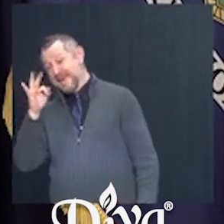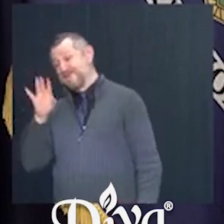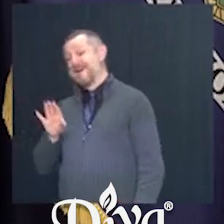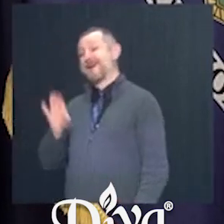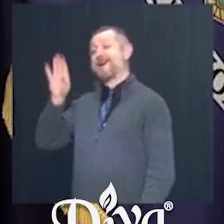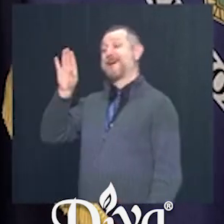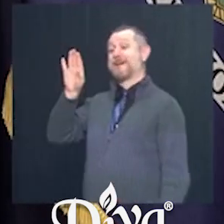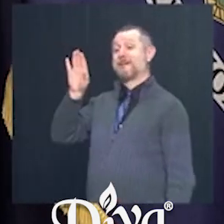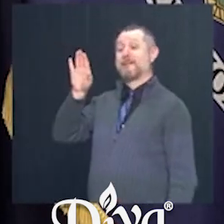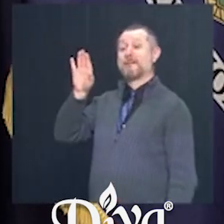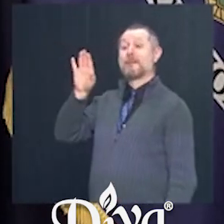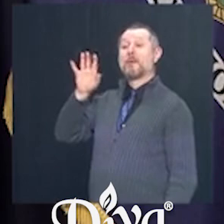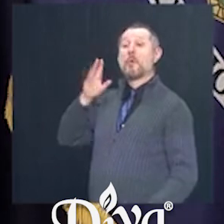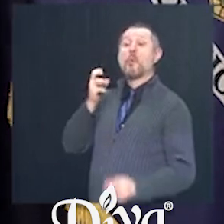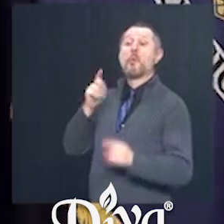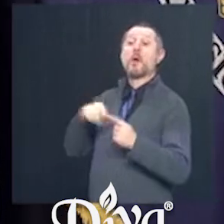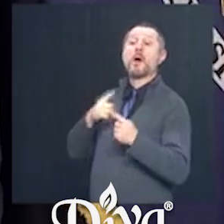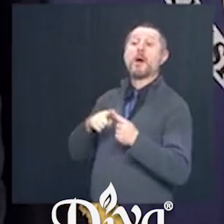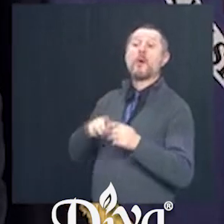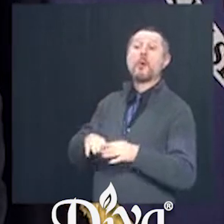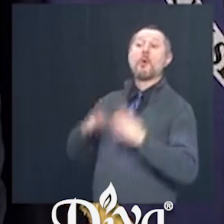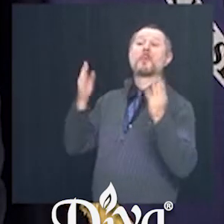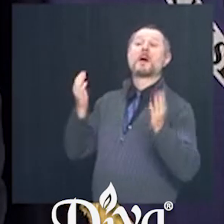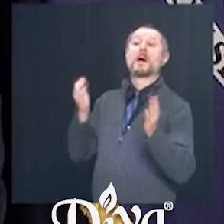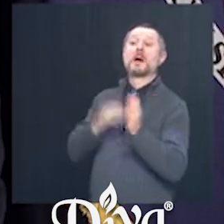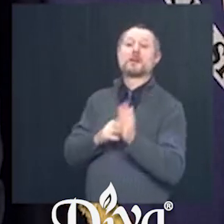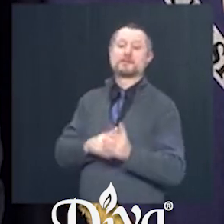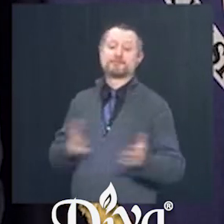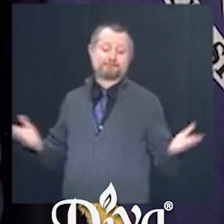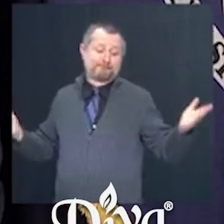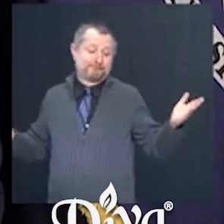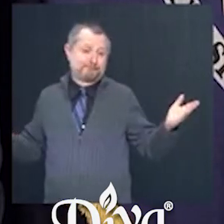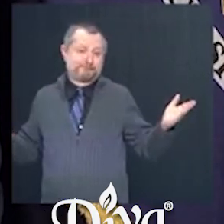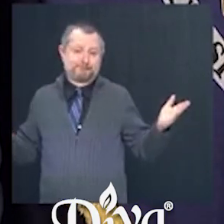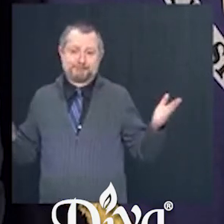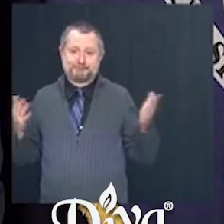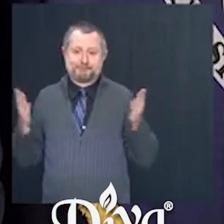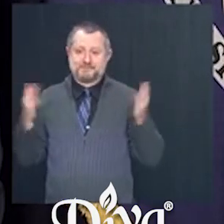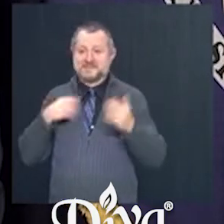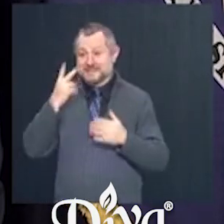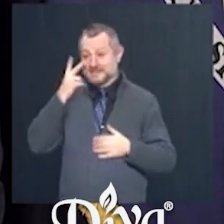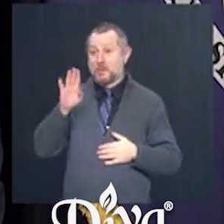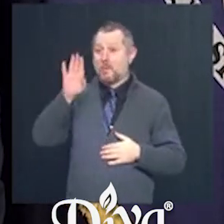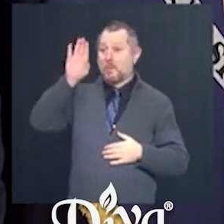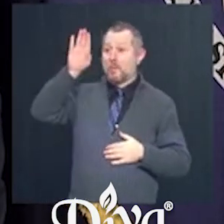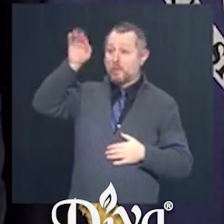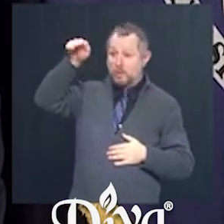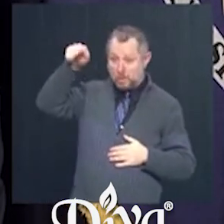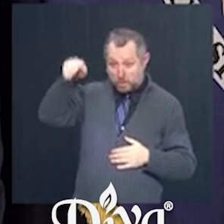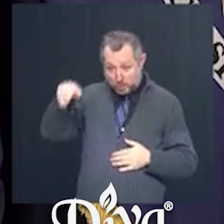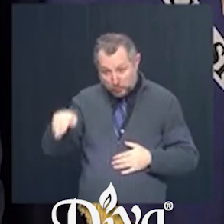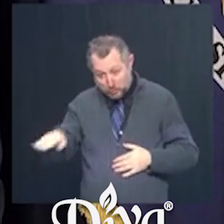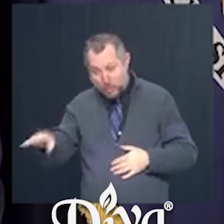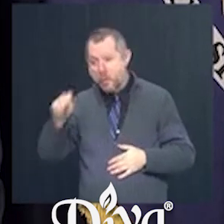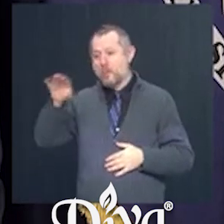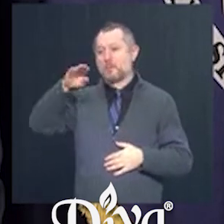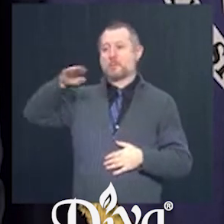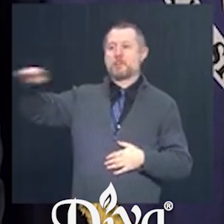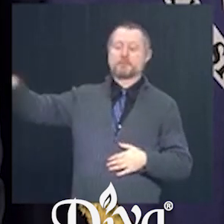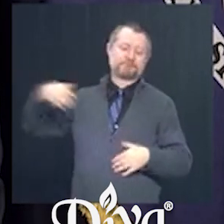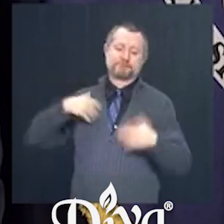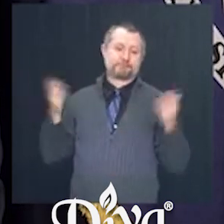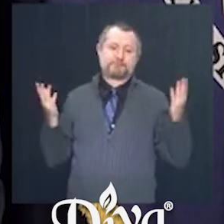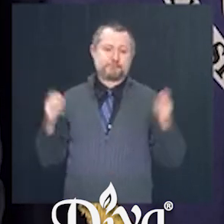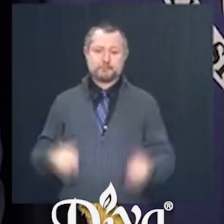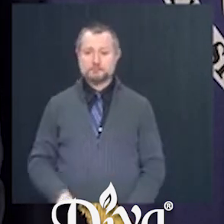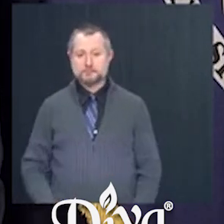when would you undo restrictions? Yeah, you would have to see a stabilization or a reduction. Frankly, we're looking